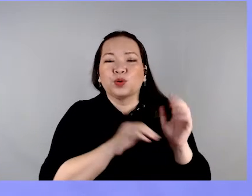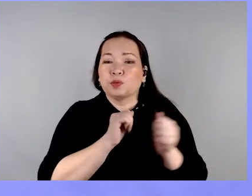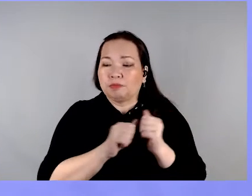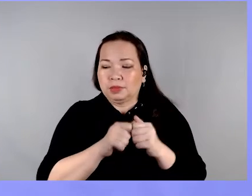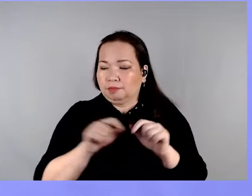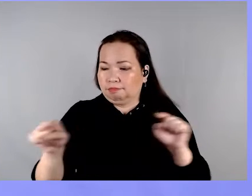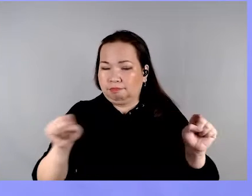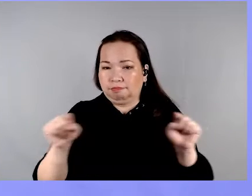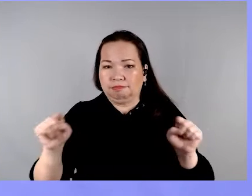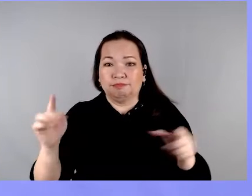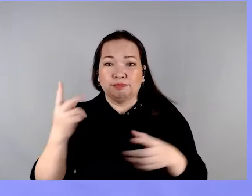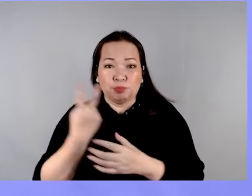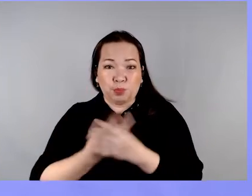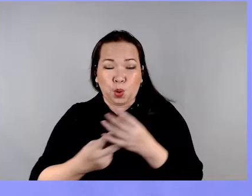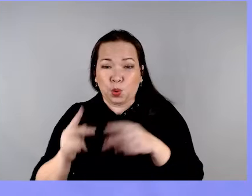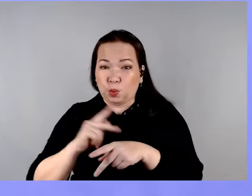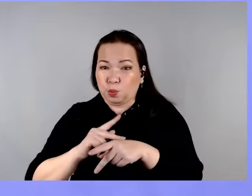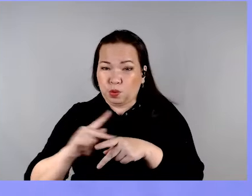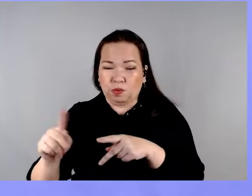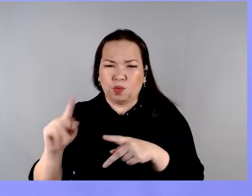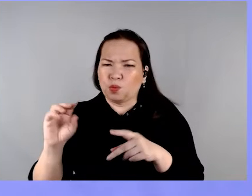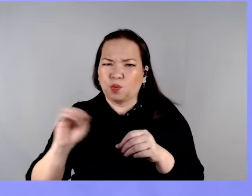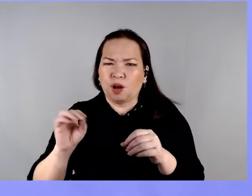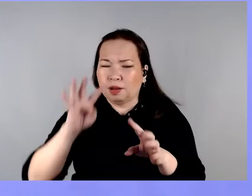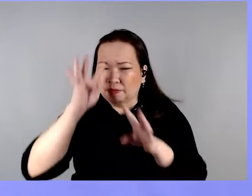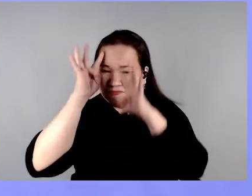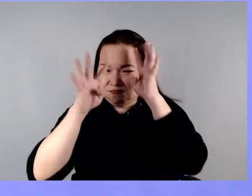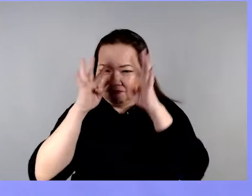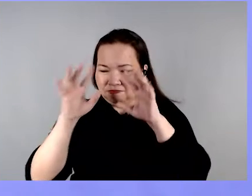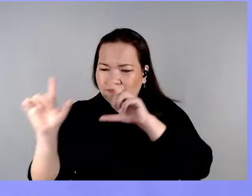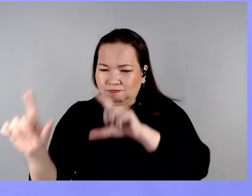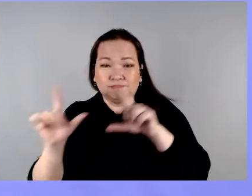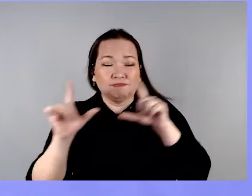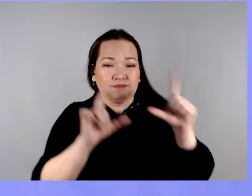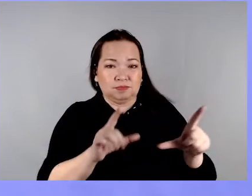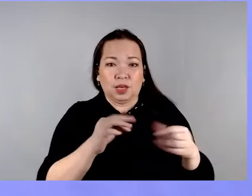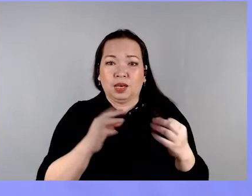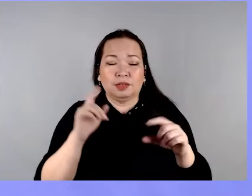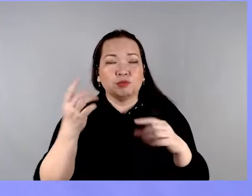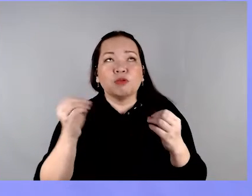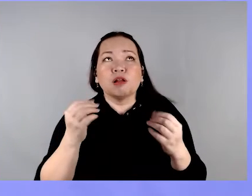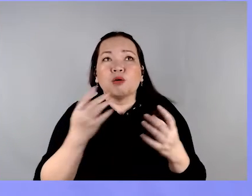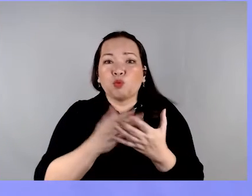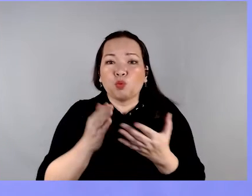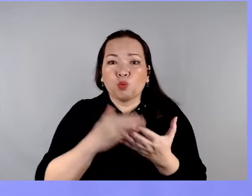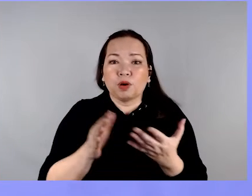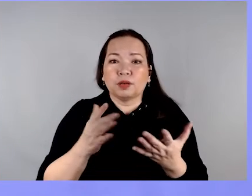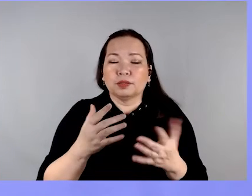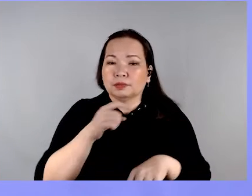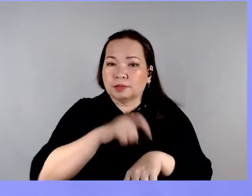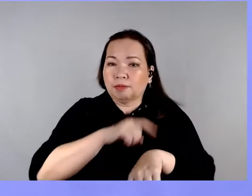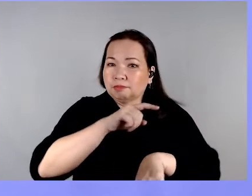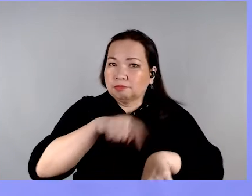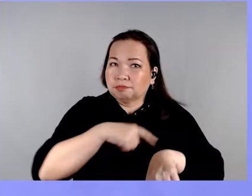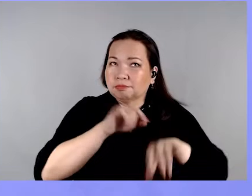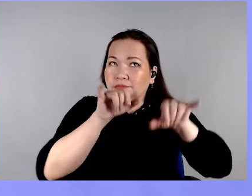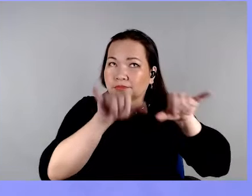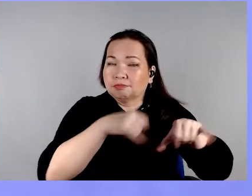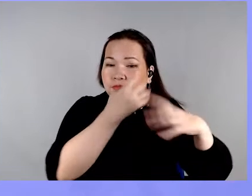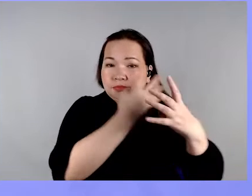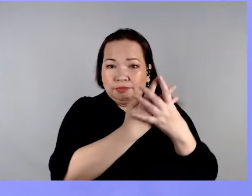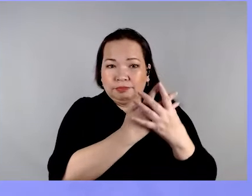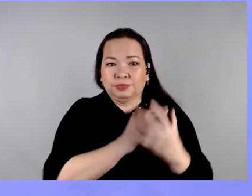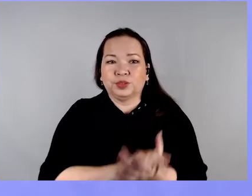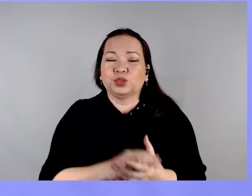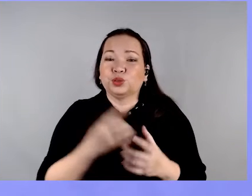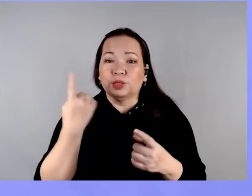way, no frivolous suits are filed and no one is detained without sufficient grounds. In warrantless